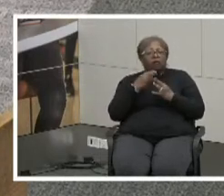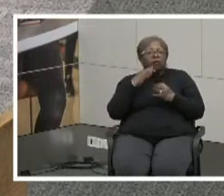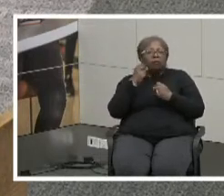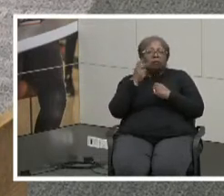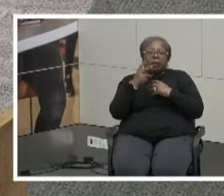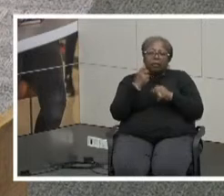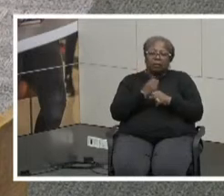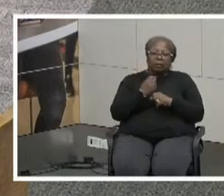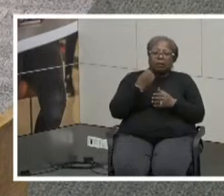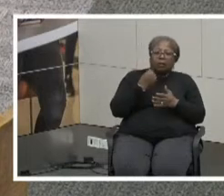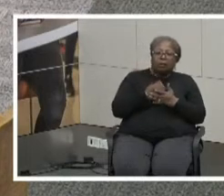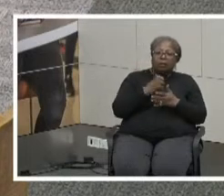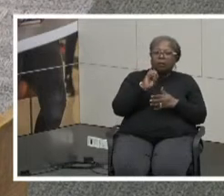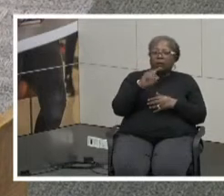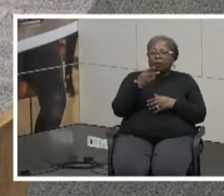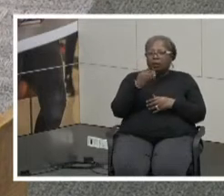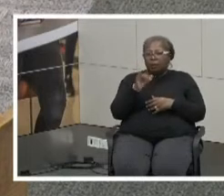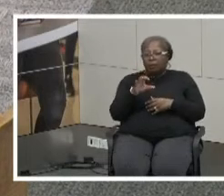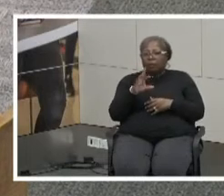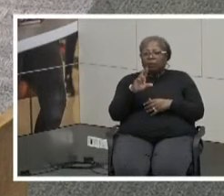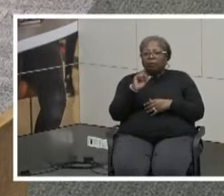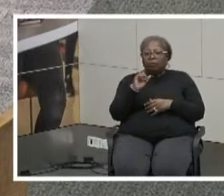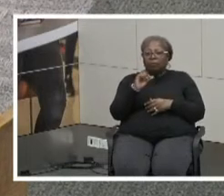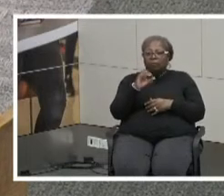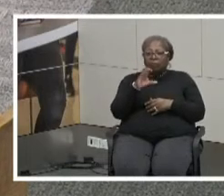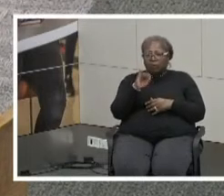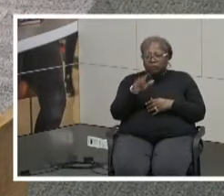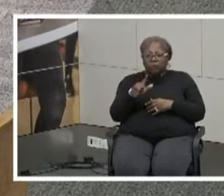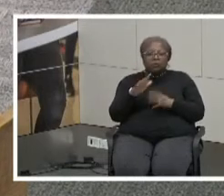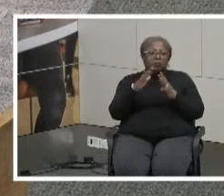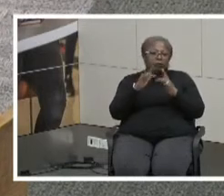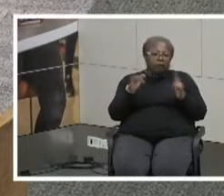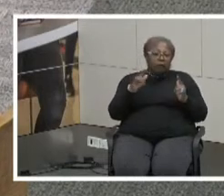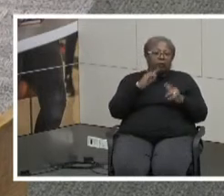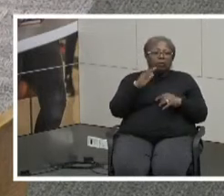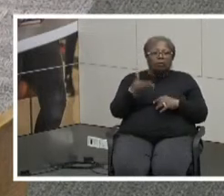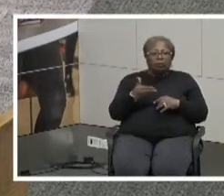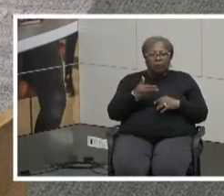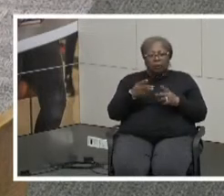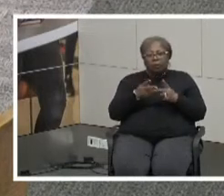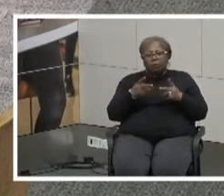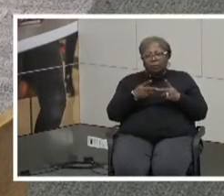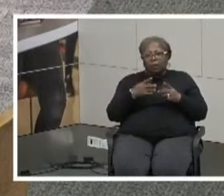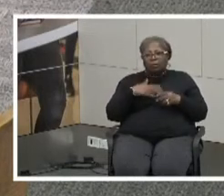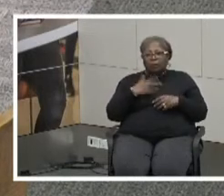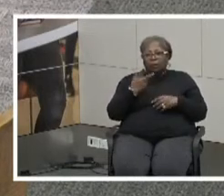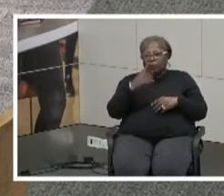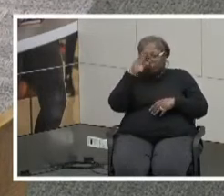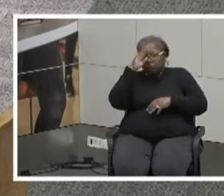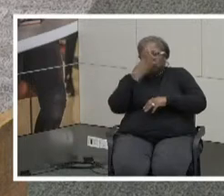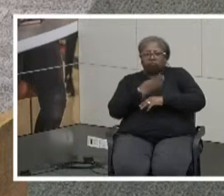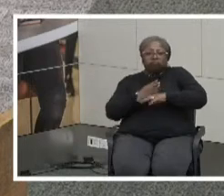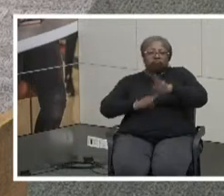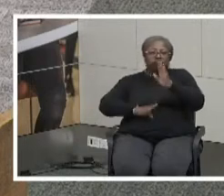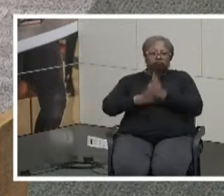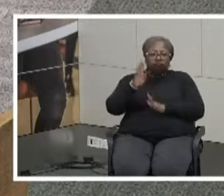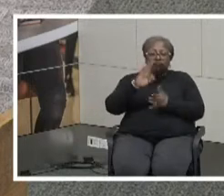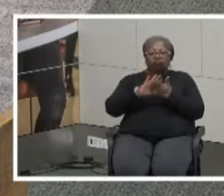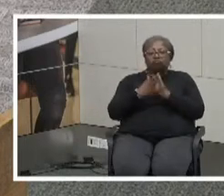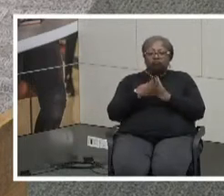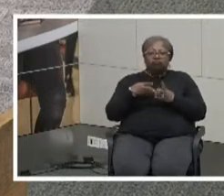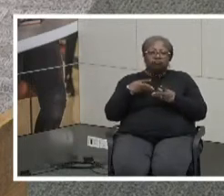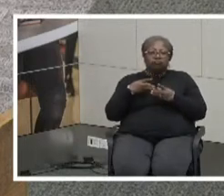socioeconomic ethnic racial and linguistic diversity is a welcoming space and has allowed my three sons to thrive and become fluent in